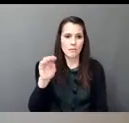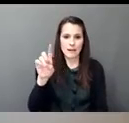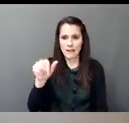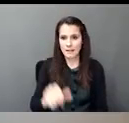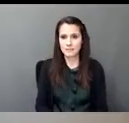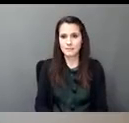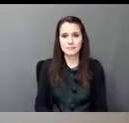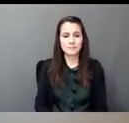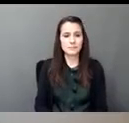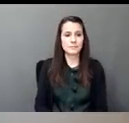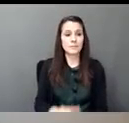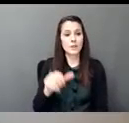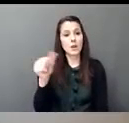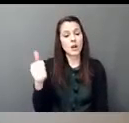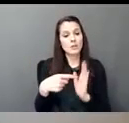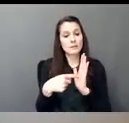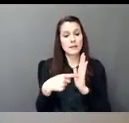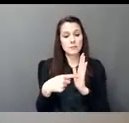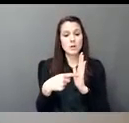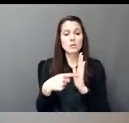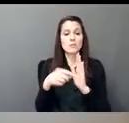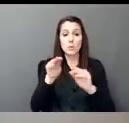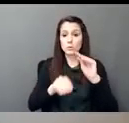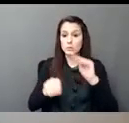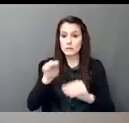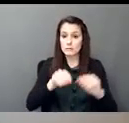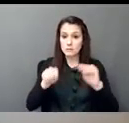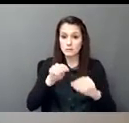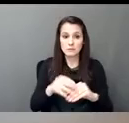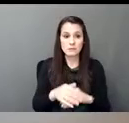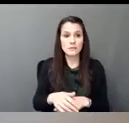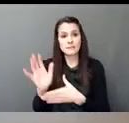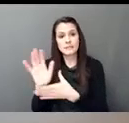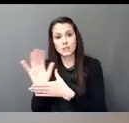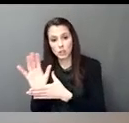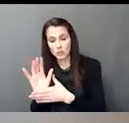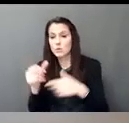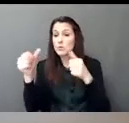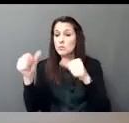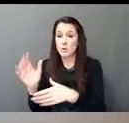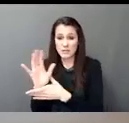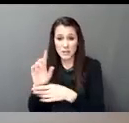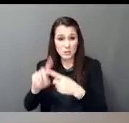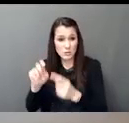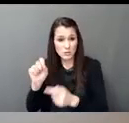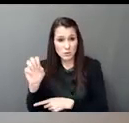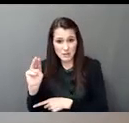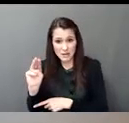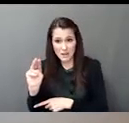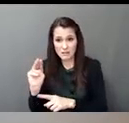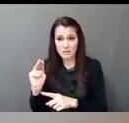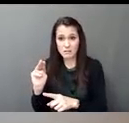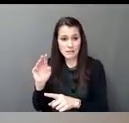Other examples of motion, videos. You post a video to your social media feed. Does that video have